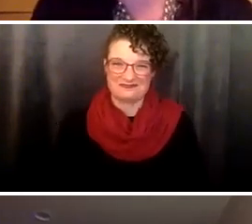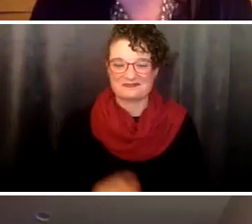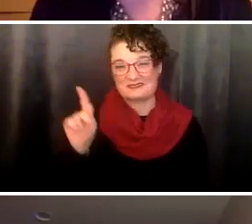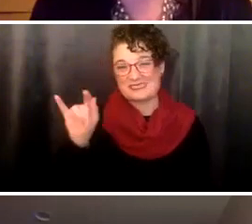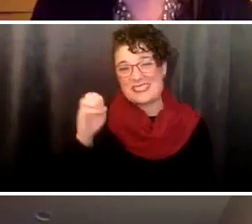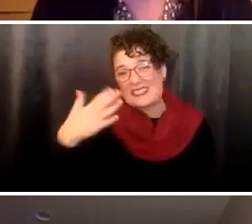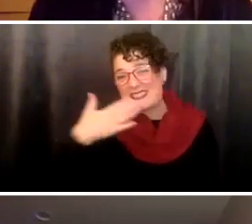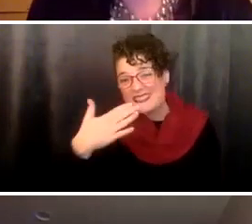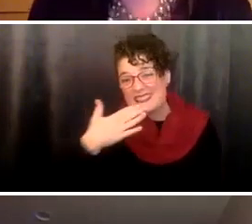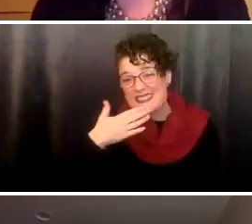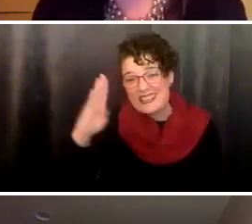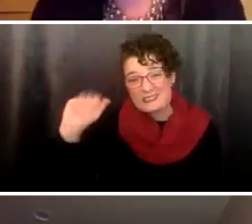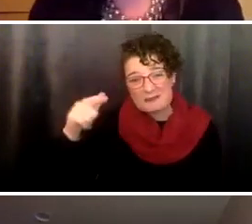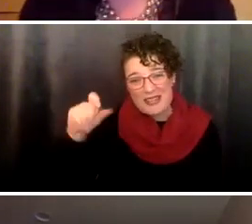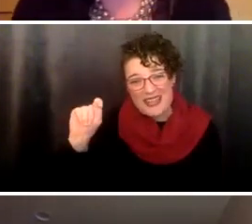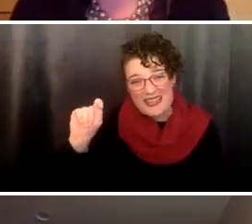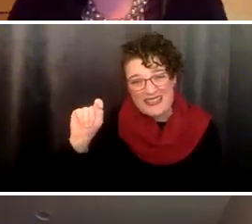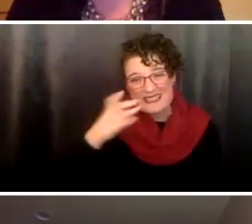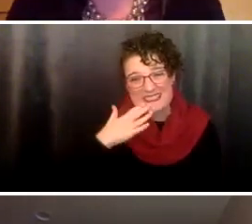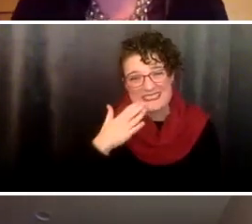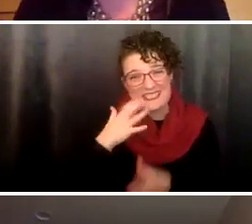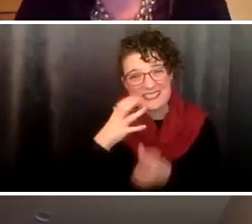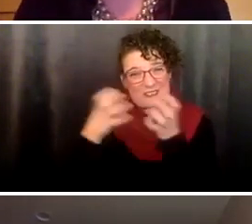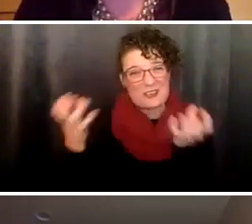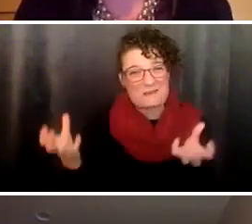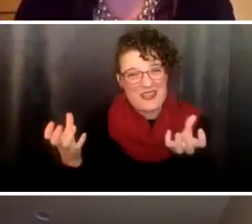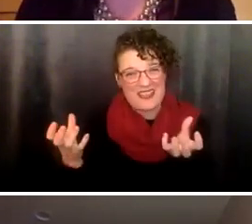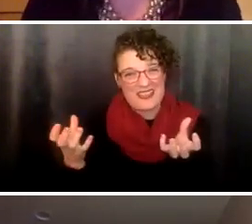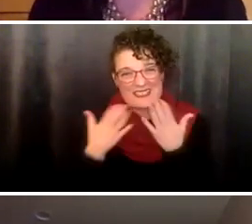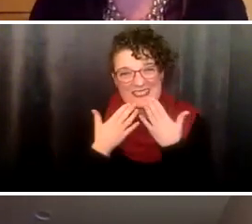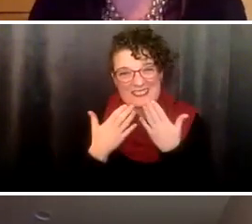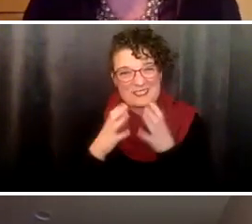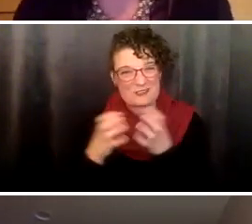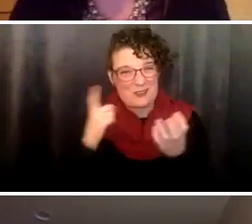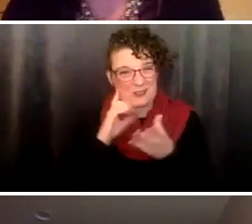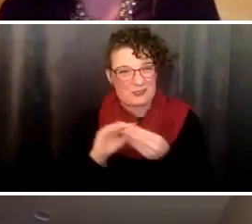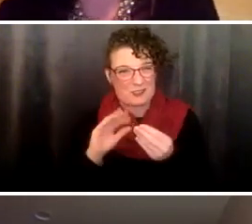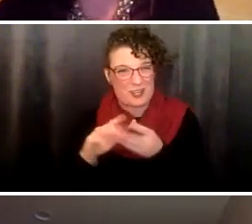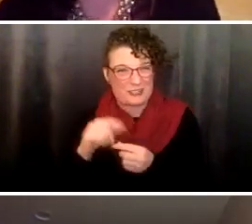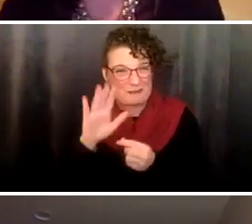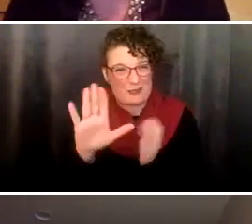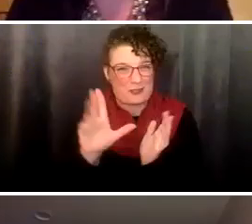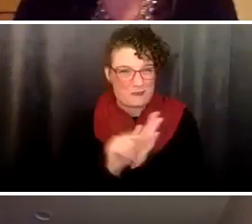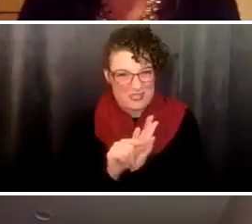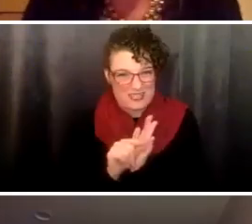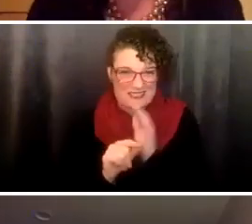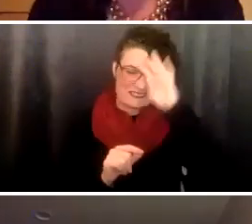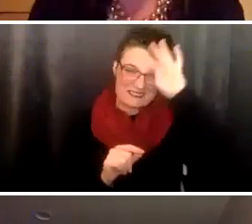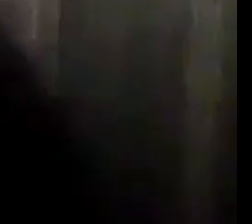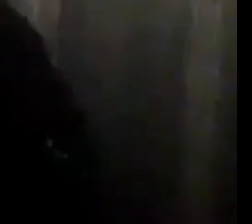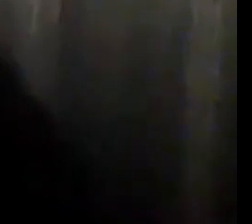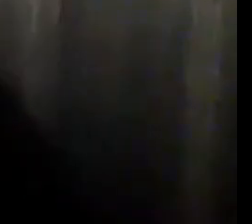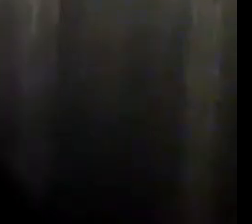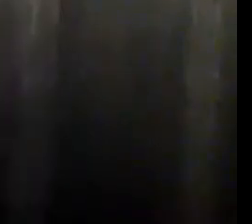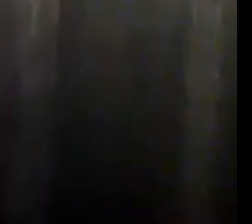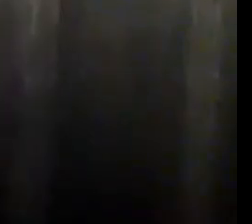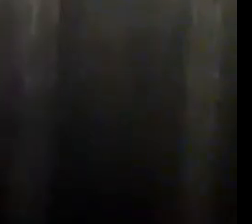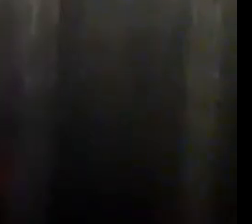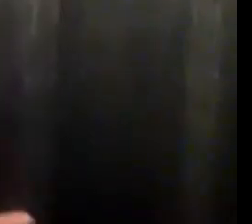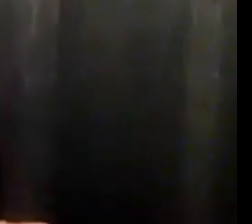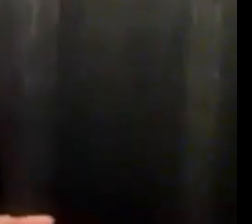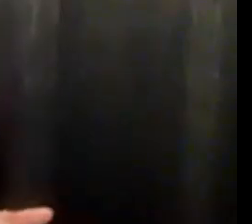you, Bags. Thank you very much so much for talking about your print. And now I'd like to invite